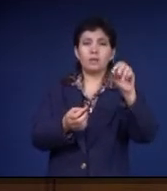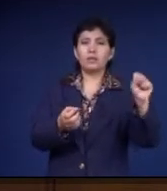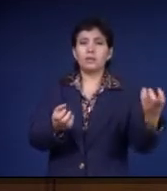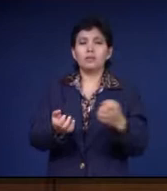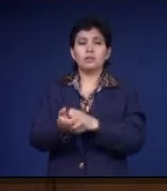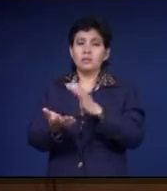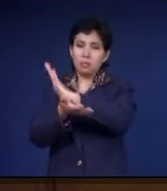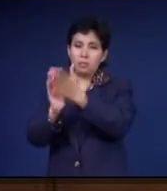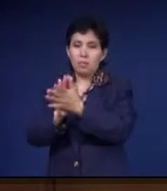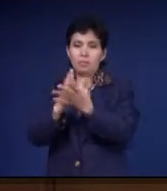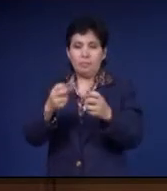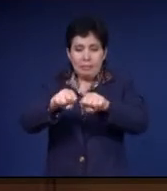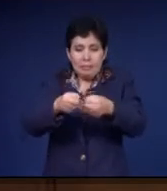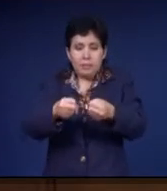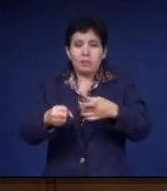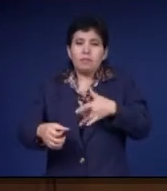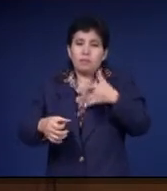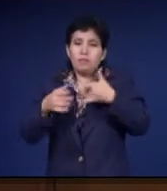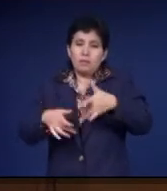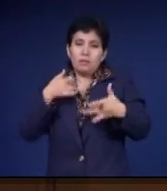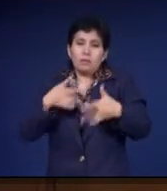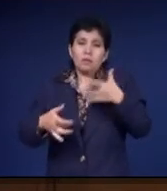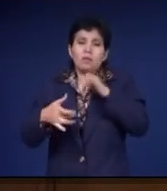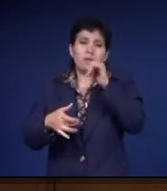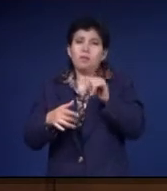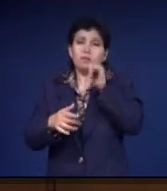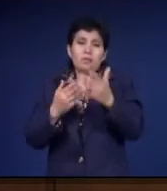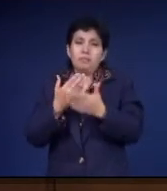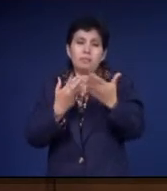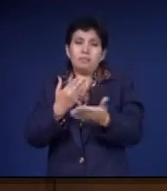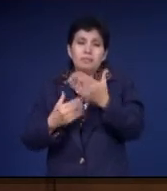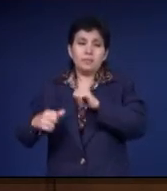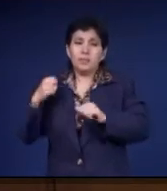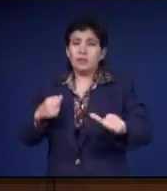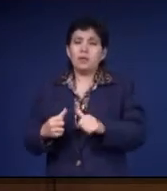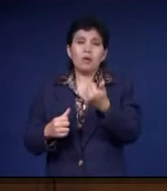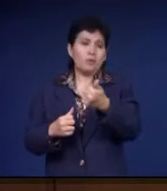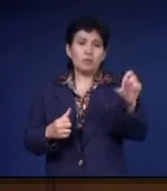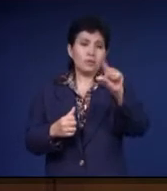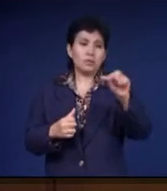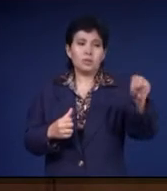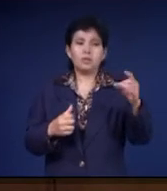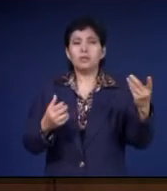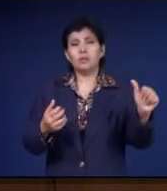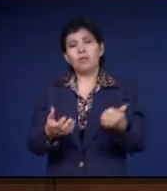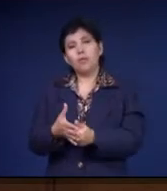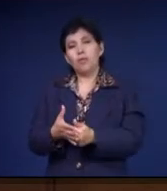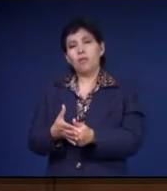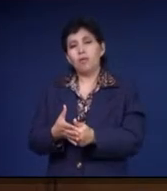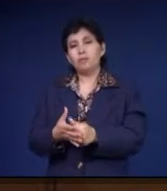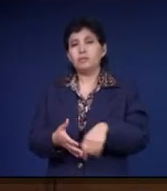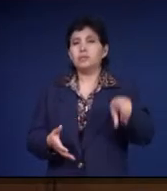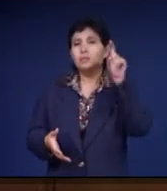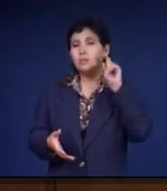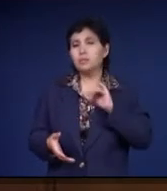poor people or rich people or medium people, your race, your gender identity, or your sexual